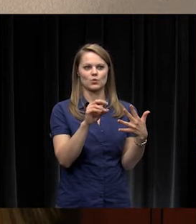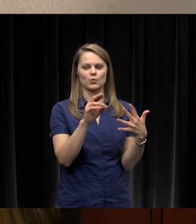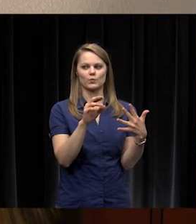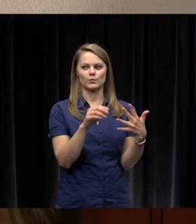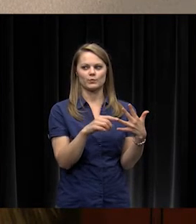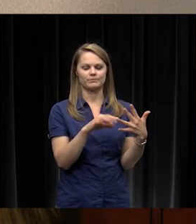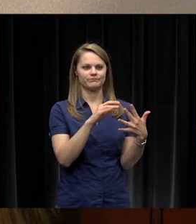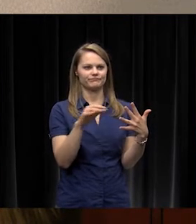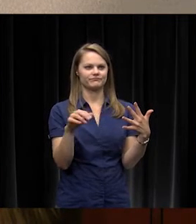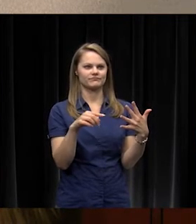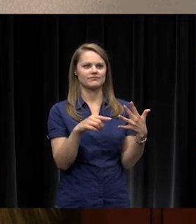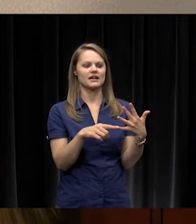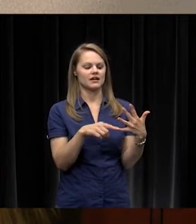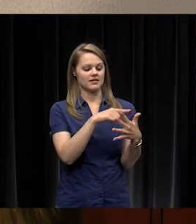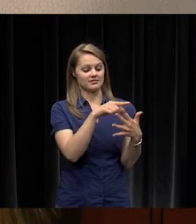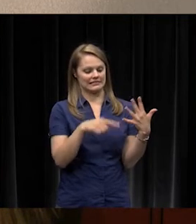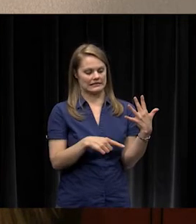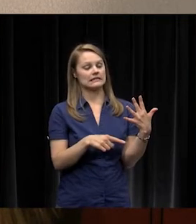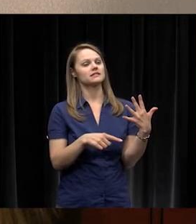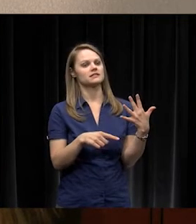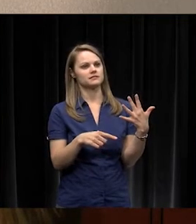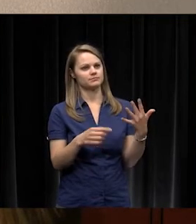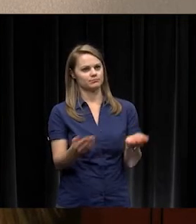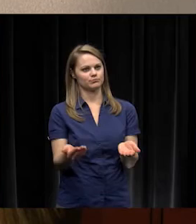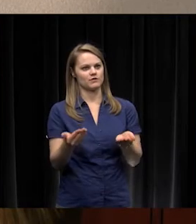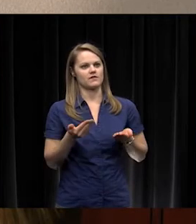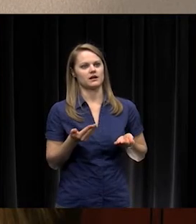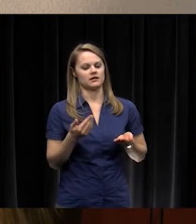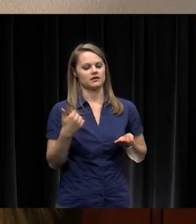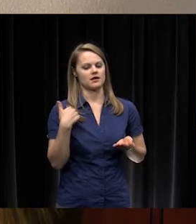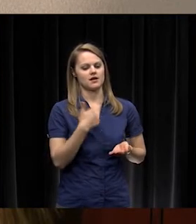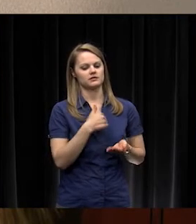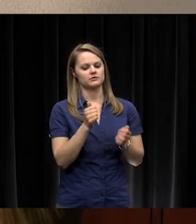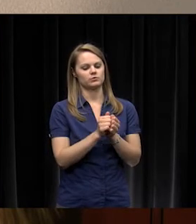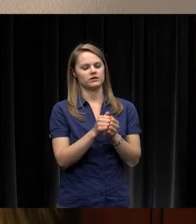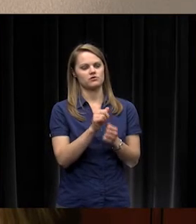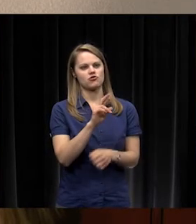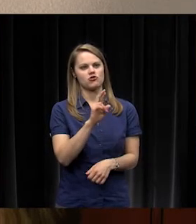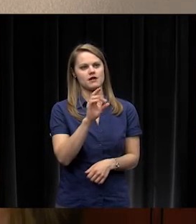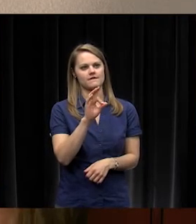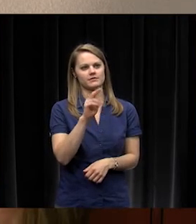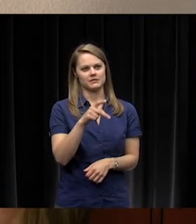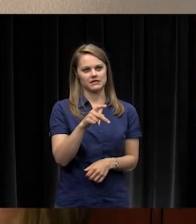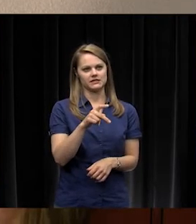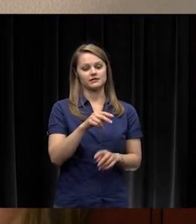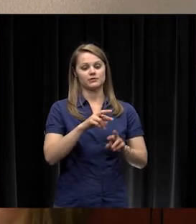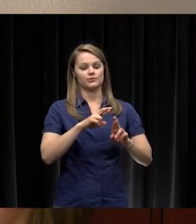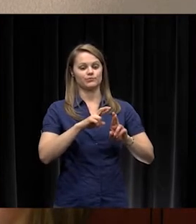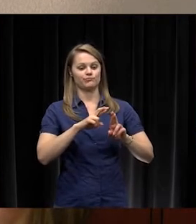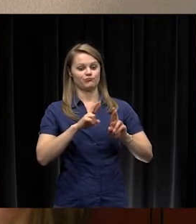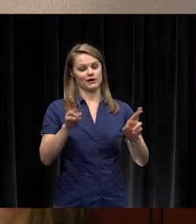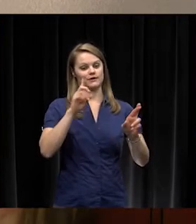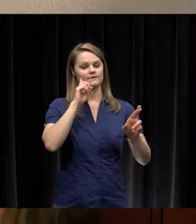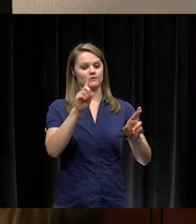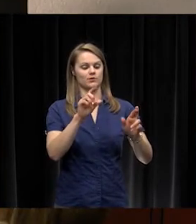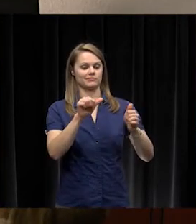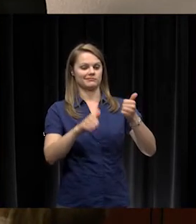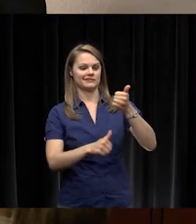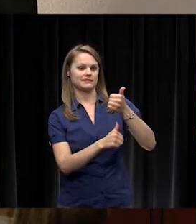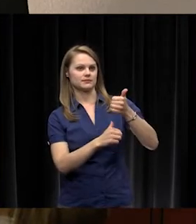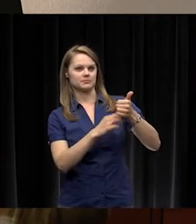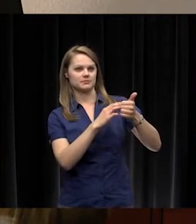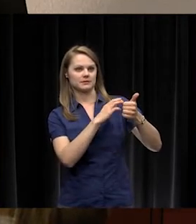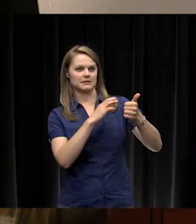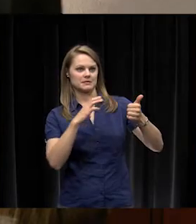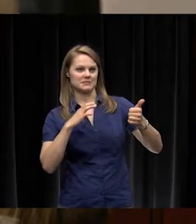they were the ones we were prepared to evaluate through the subcommittee. Very good. Thank you. It's really hard work. That's